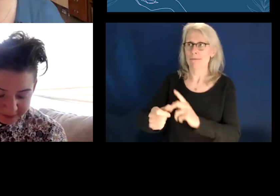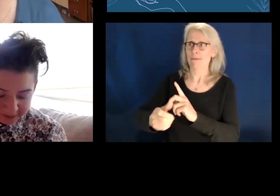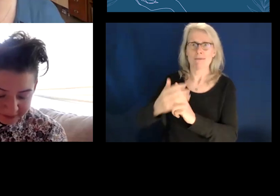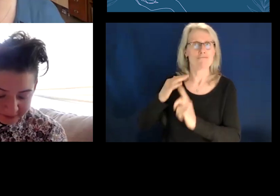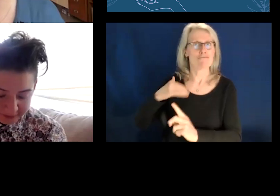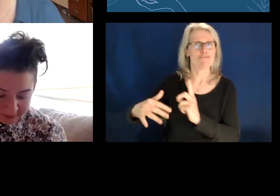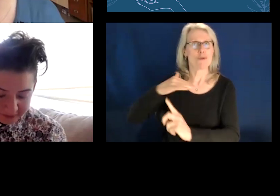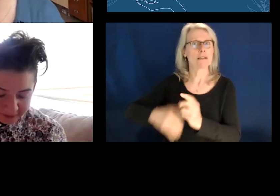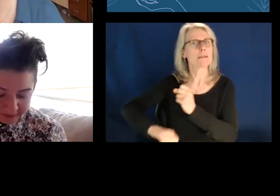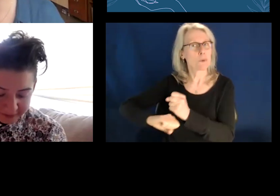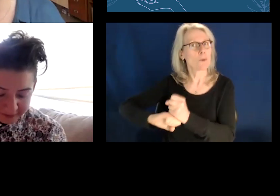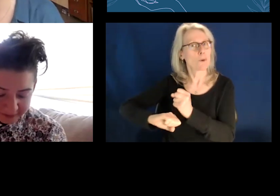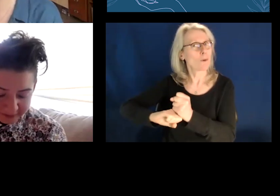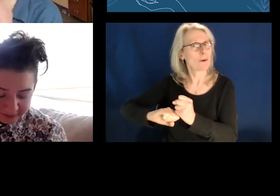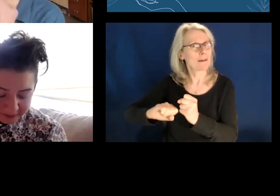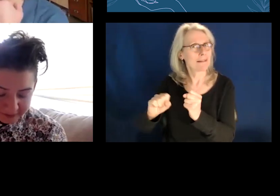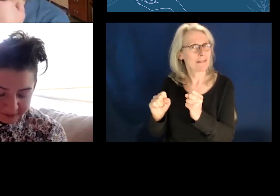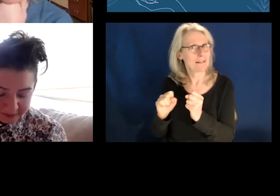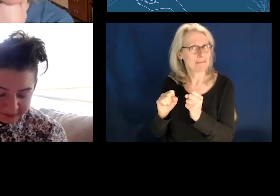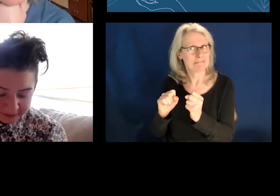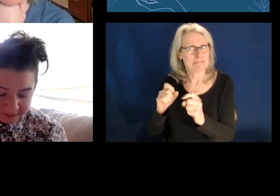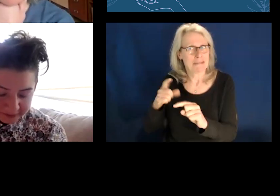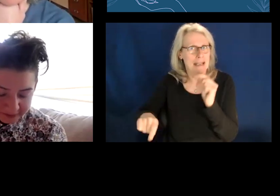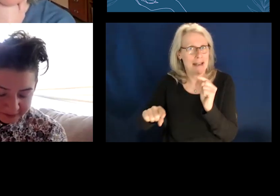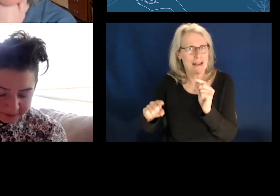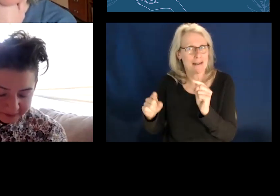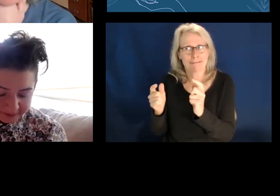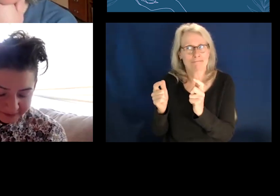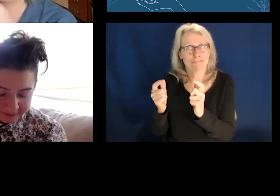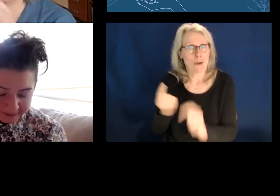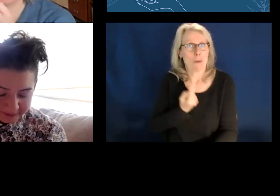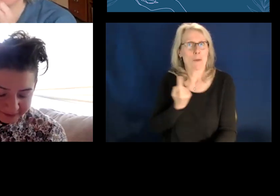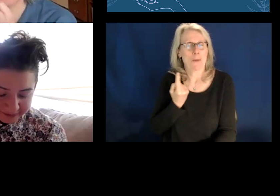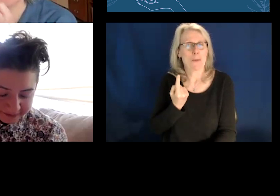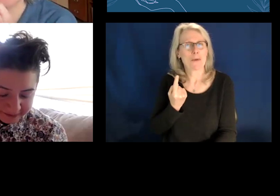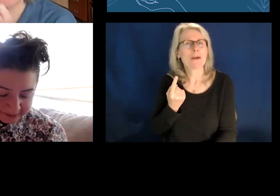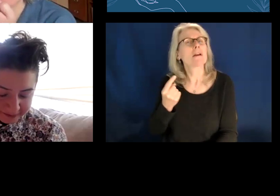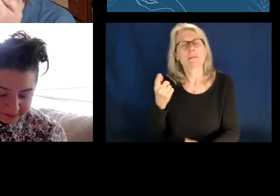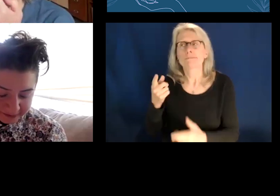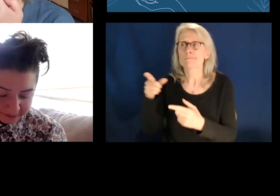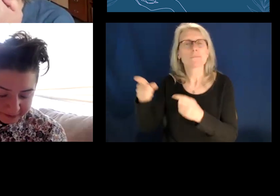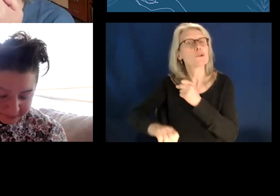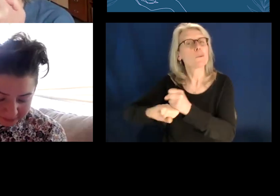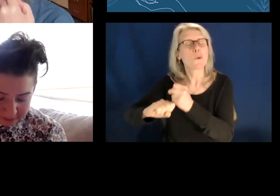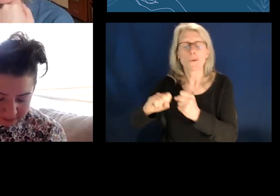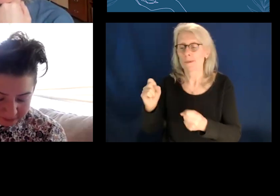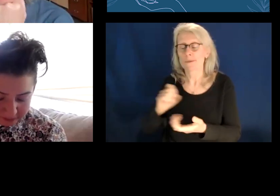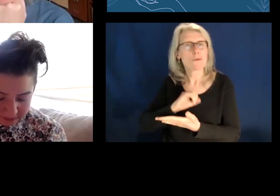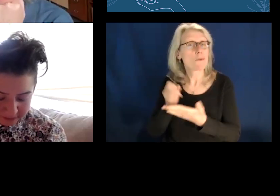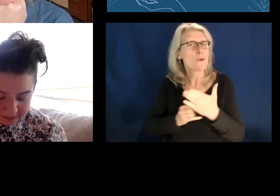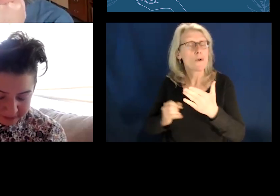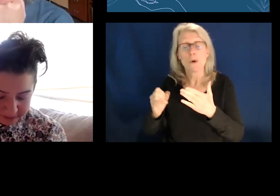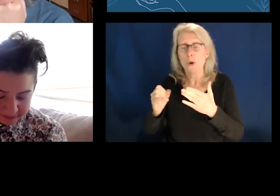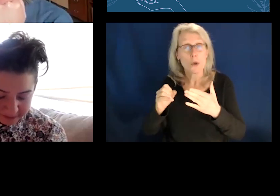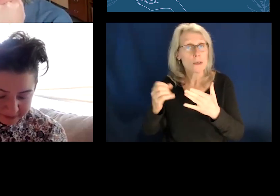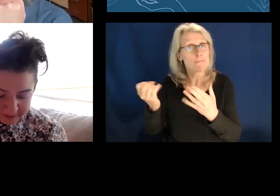and in many ways in kind of artistic direction, but then also in where I come from